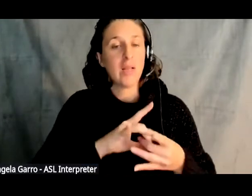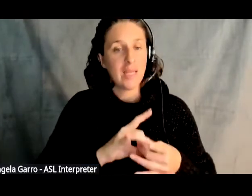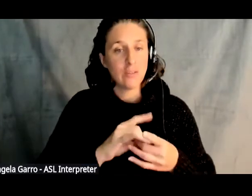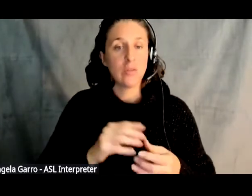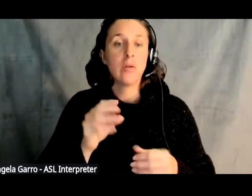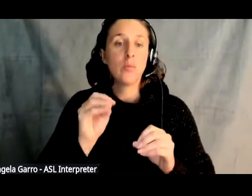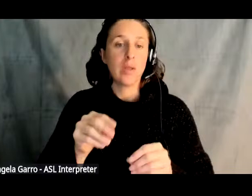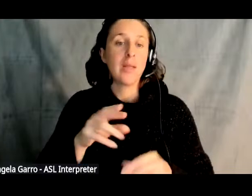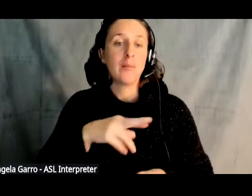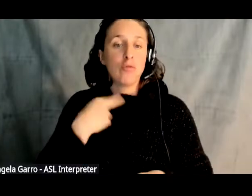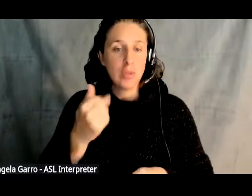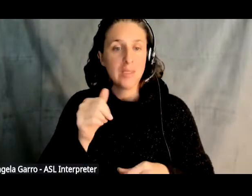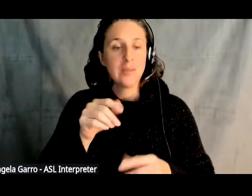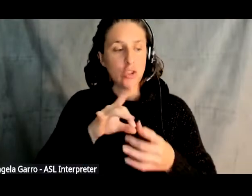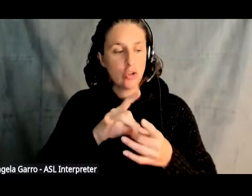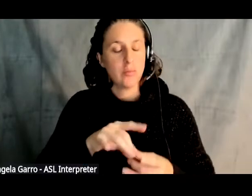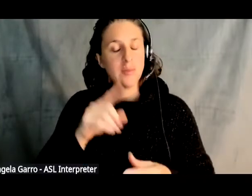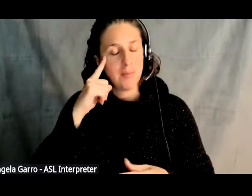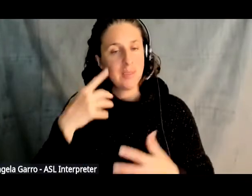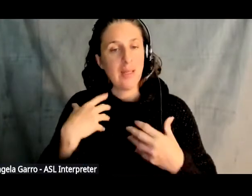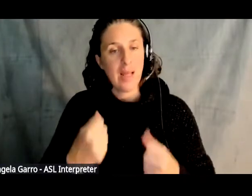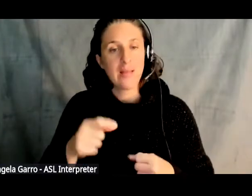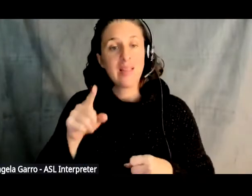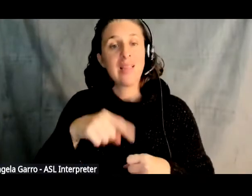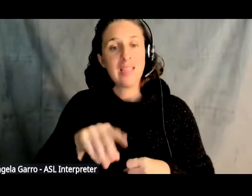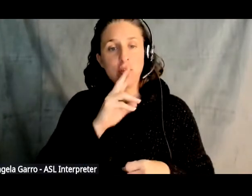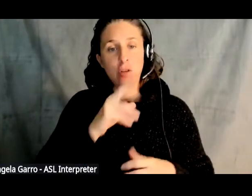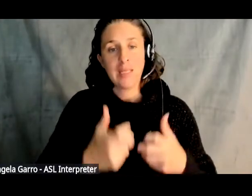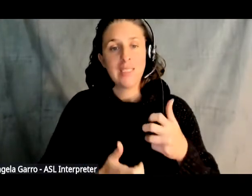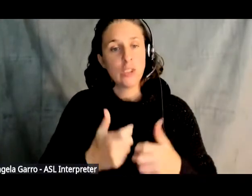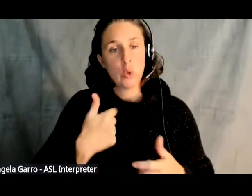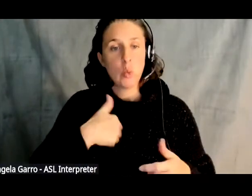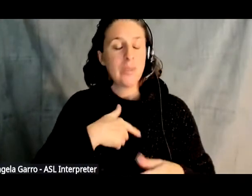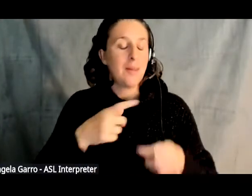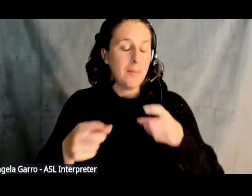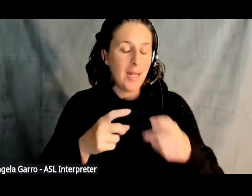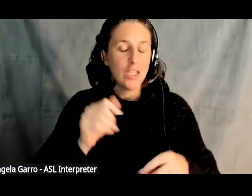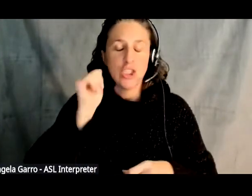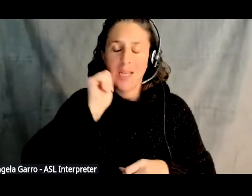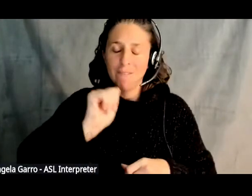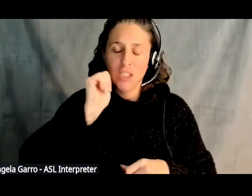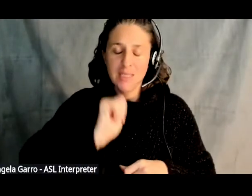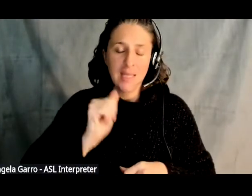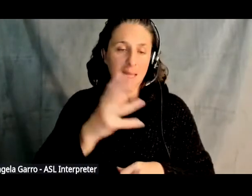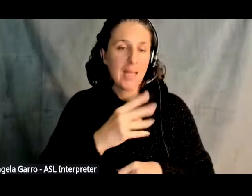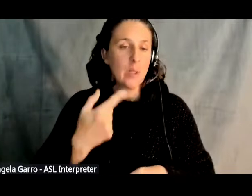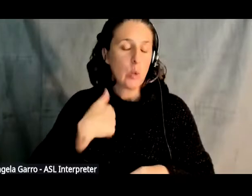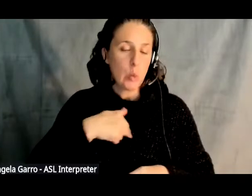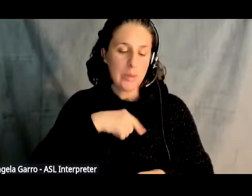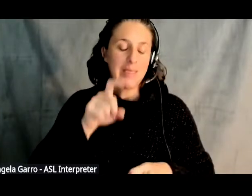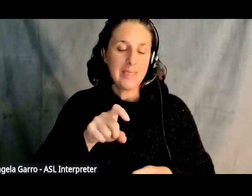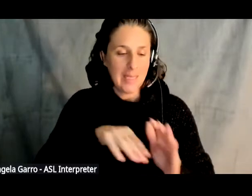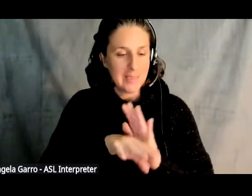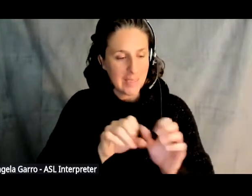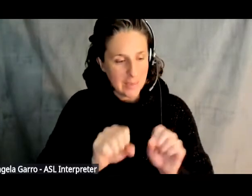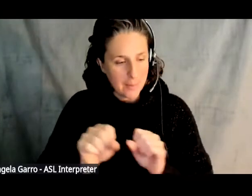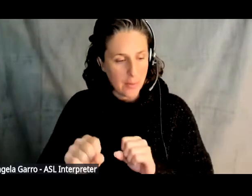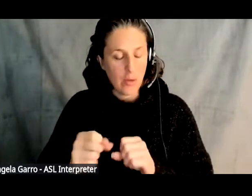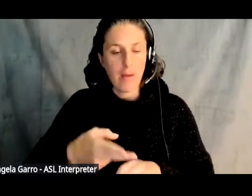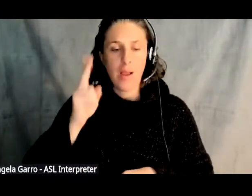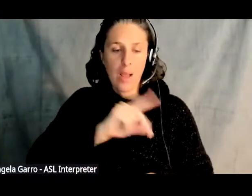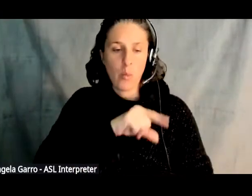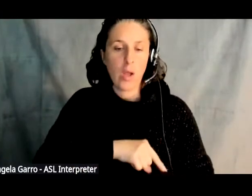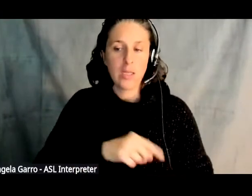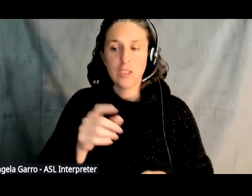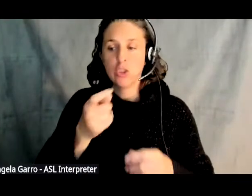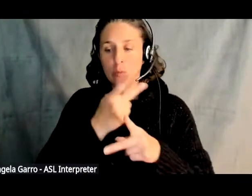risk in terms of mental health. These are the issues we manage every day, and we need accessible, high-quality supervision